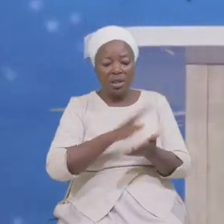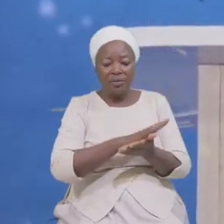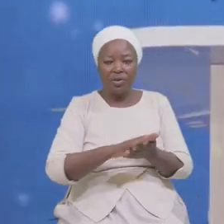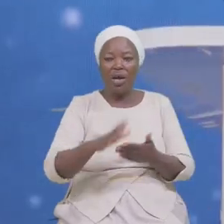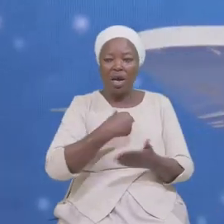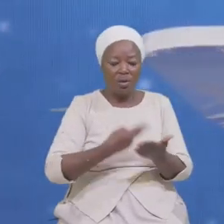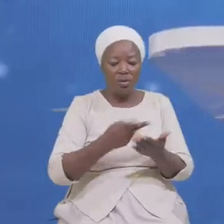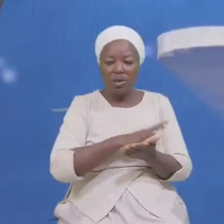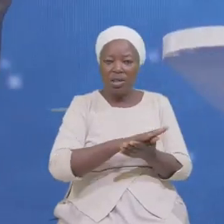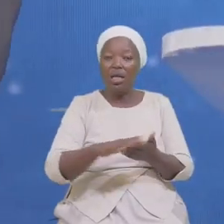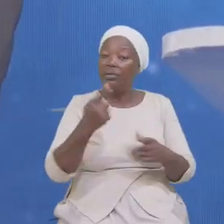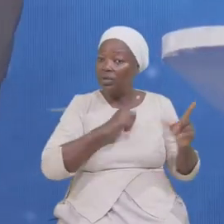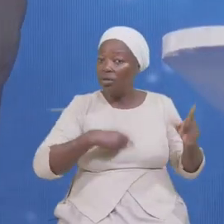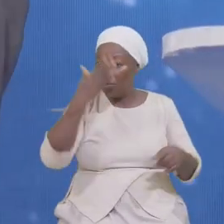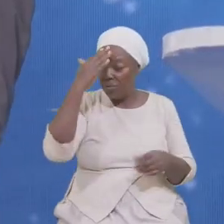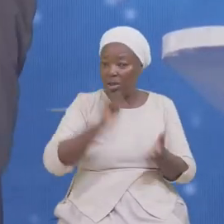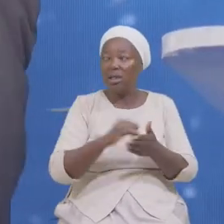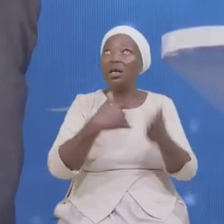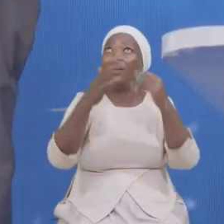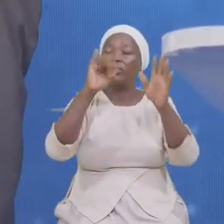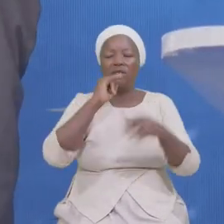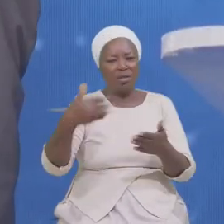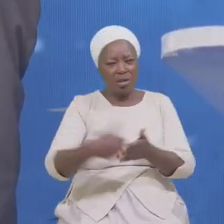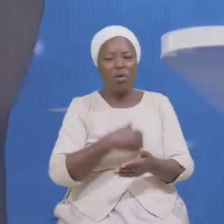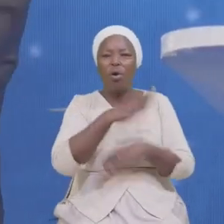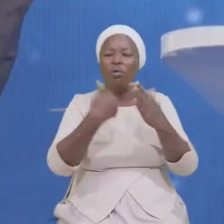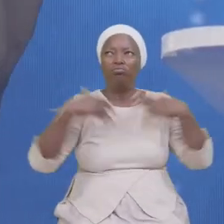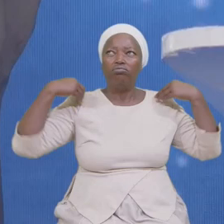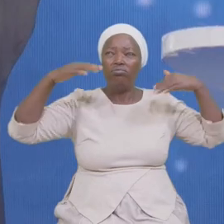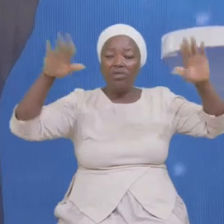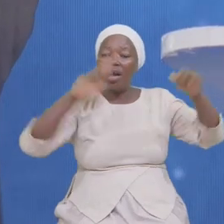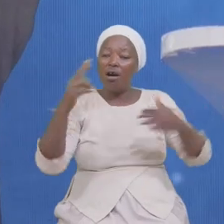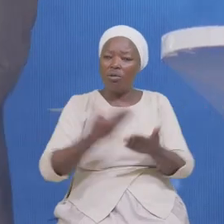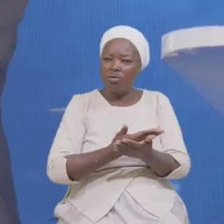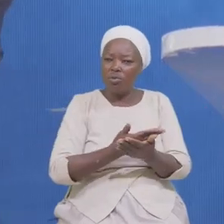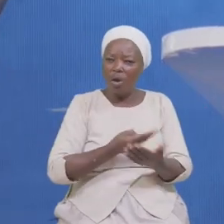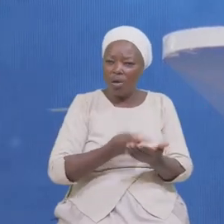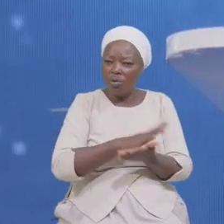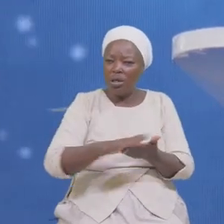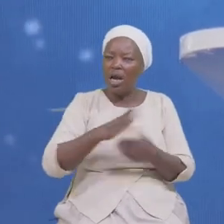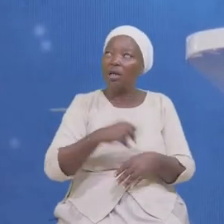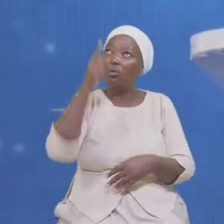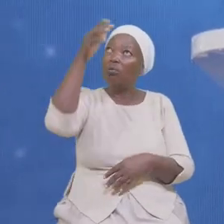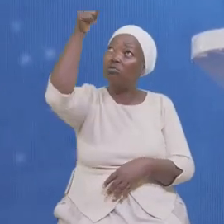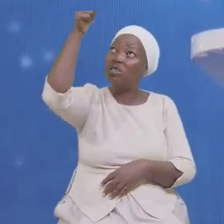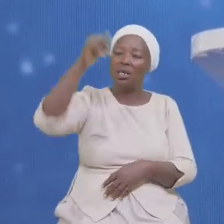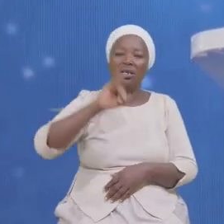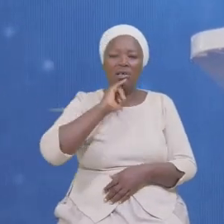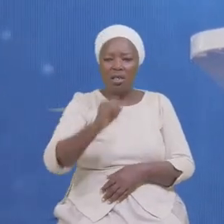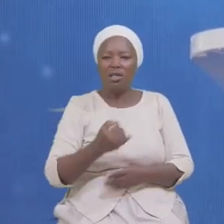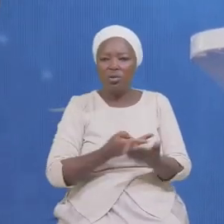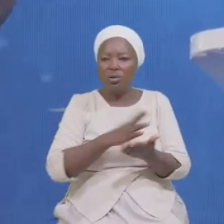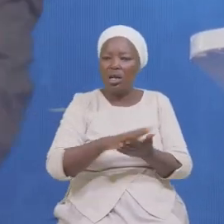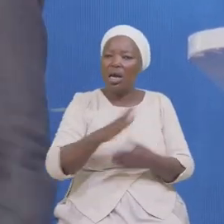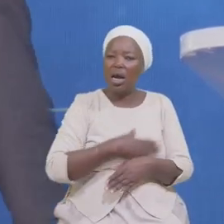knew that heaven is holy, all the angels are holy, and God himself is holy, and thy holy